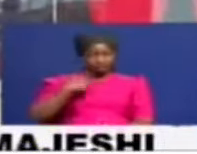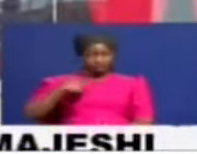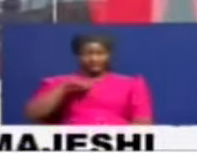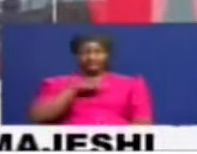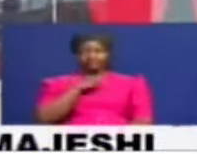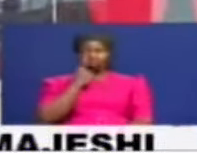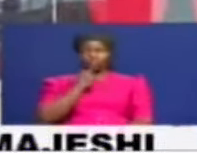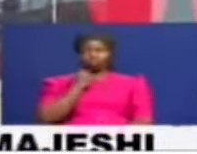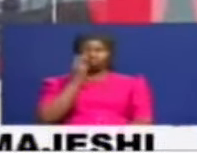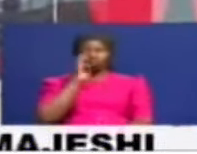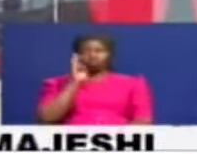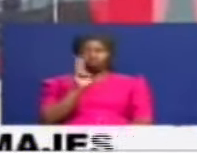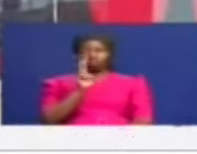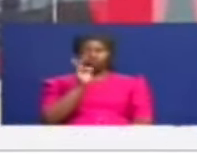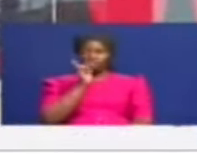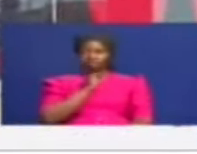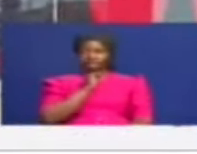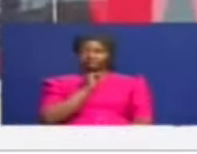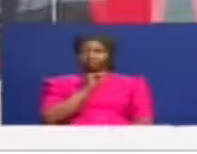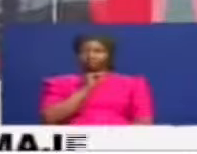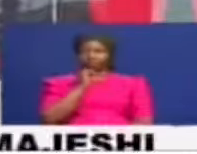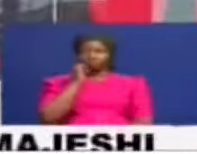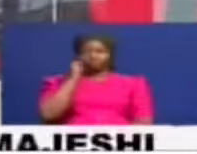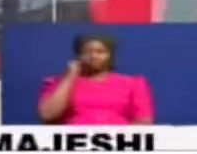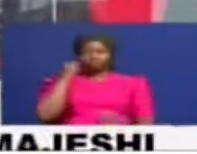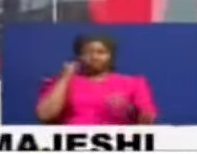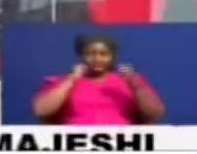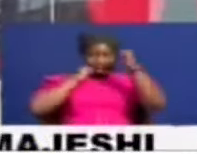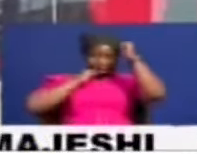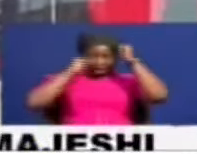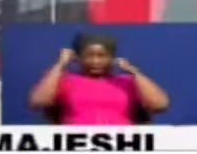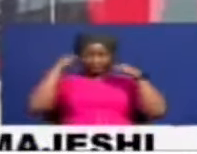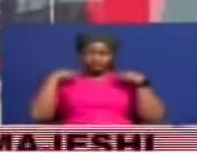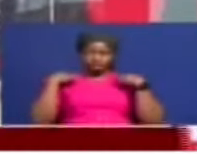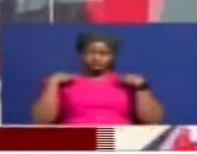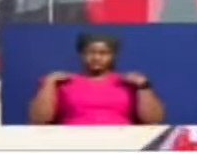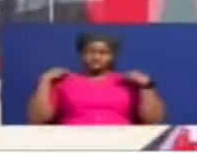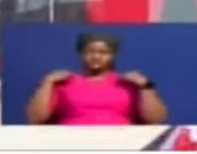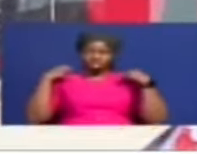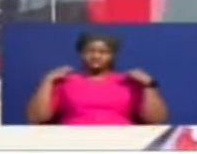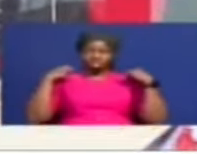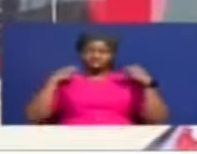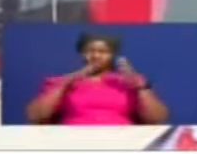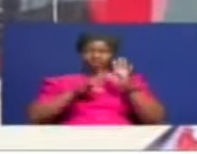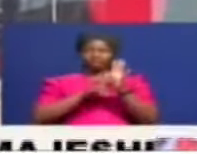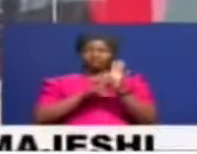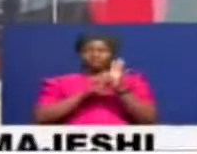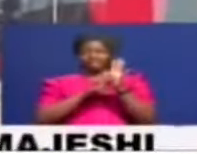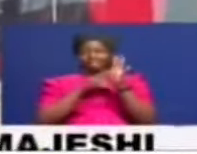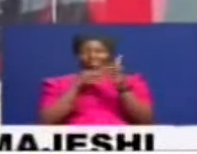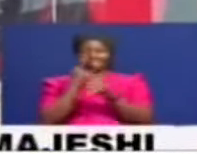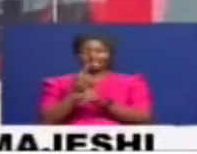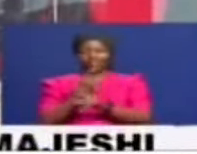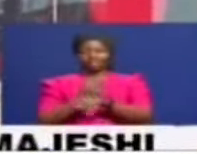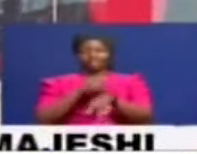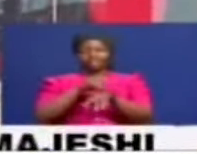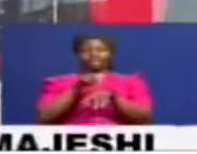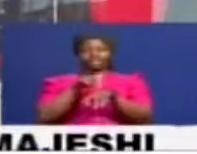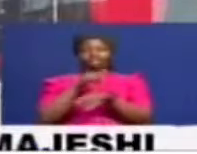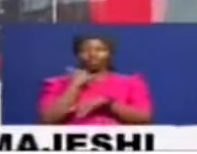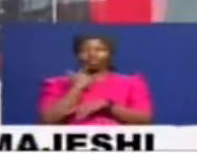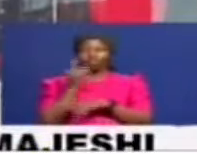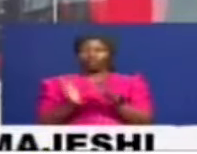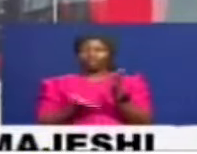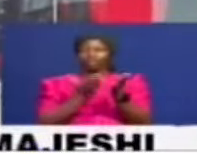very peaceful, very silent. Remember, in his will, he said that he wants to be buried within 72 hours of his death.